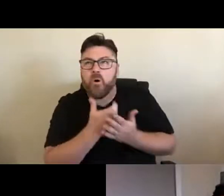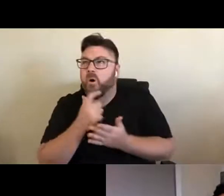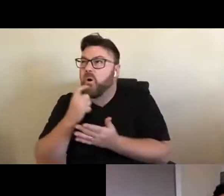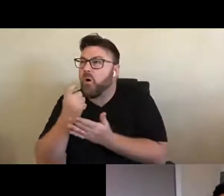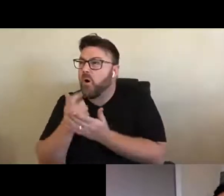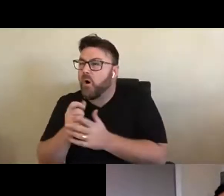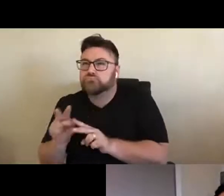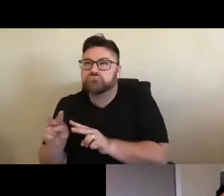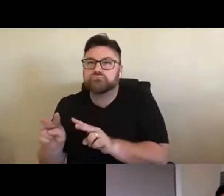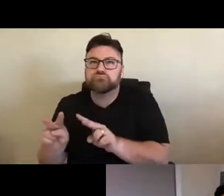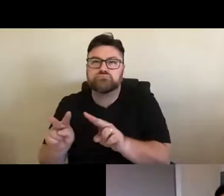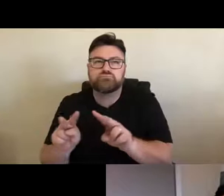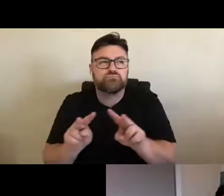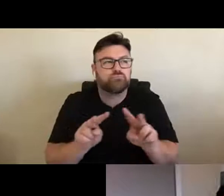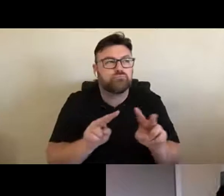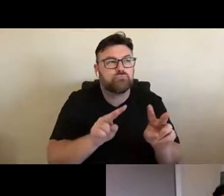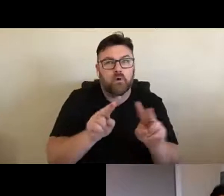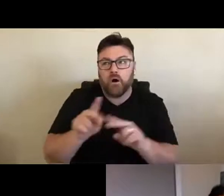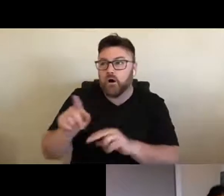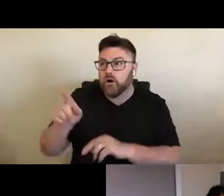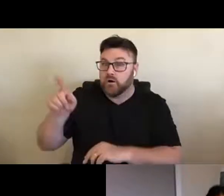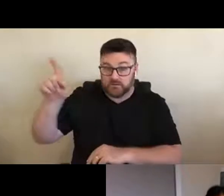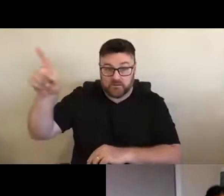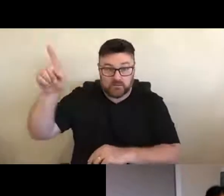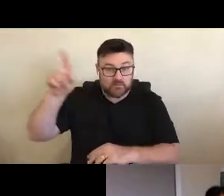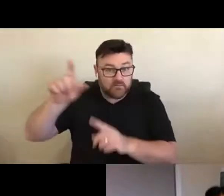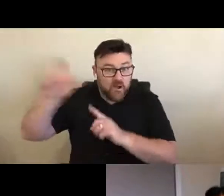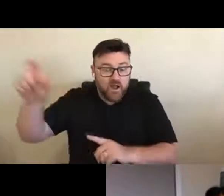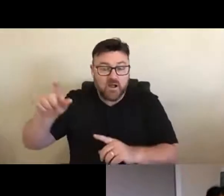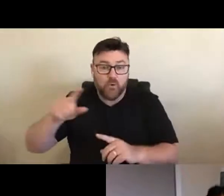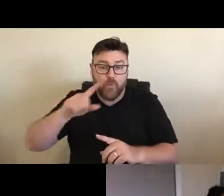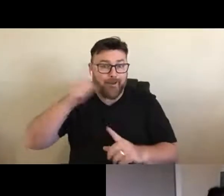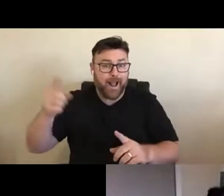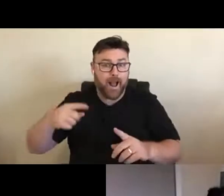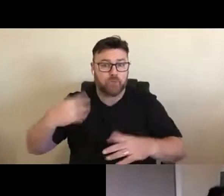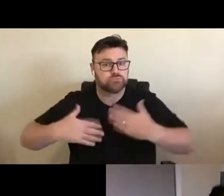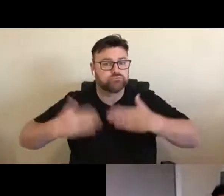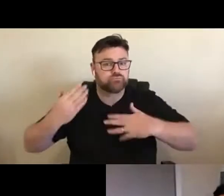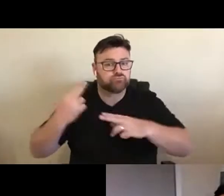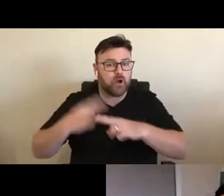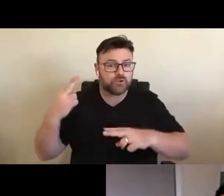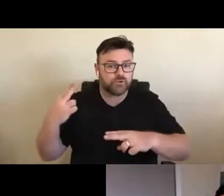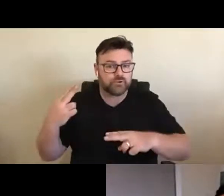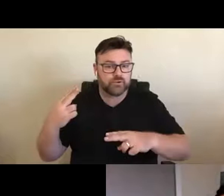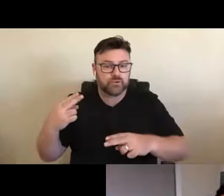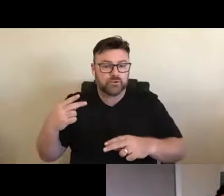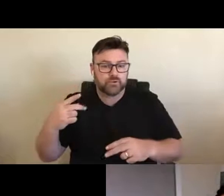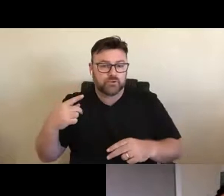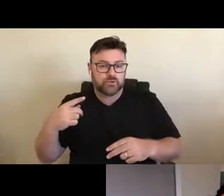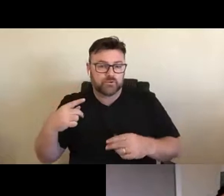slow because you can't physically rush about in the tropics. I learnt fairly quickly from the